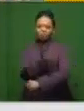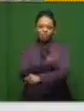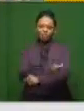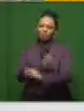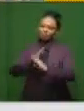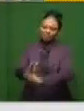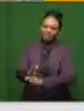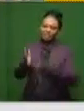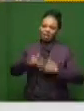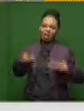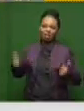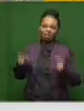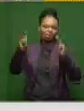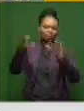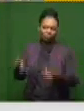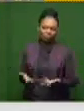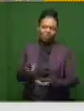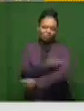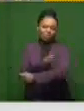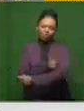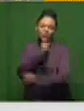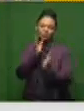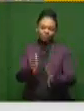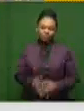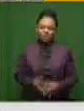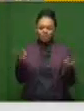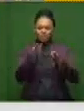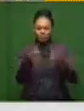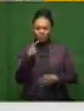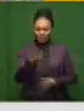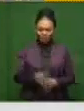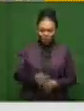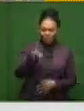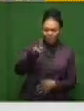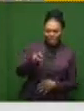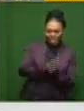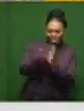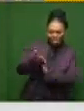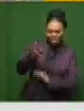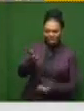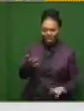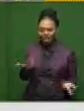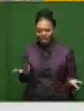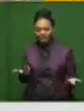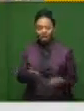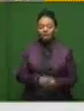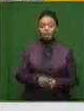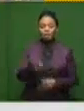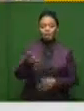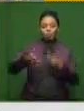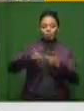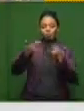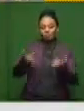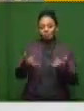to people talking about lots of things like it's altering your dna pattern I don't know as you close uh you know to our